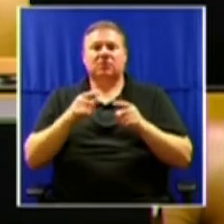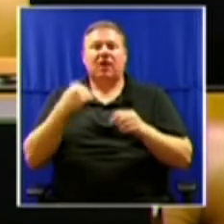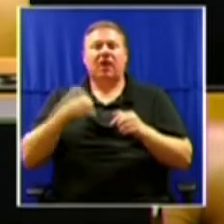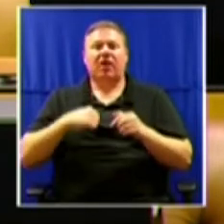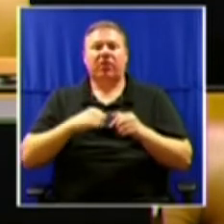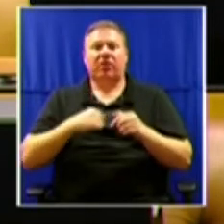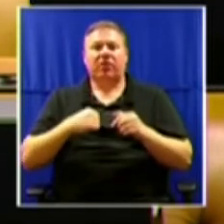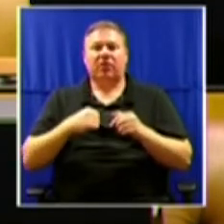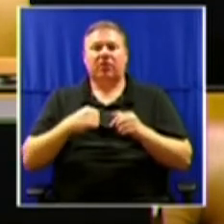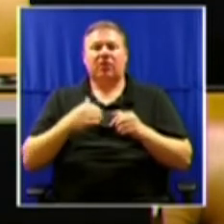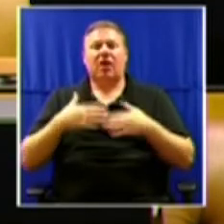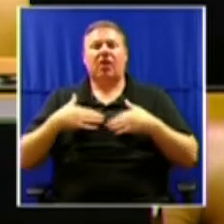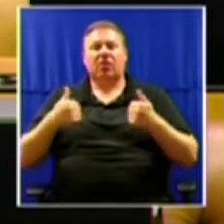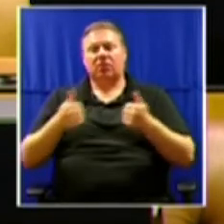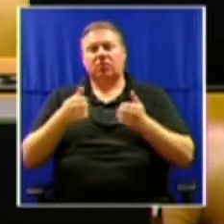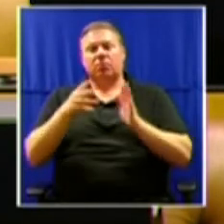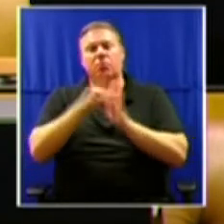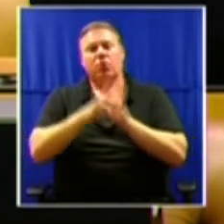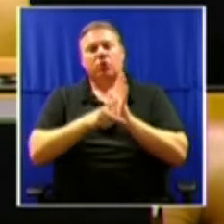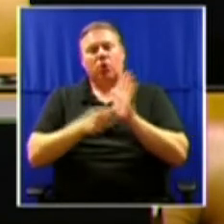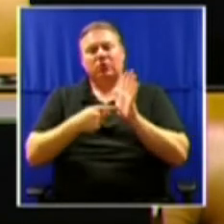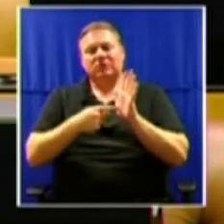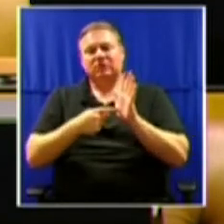matter. So the